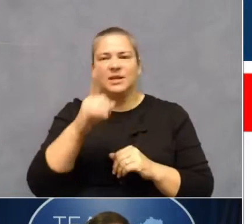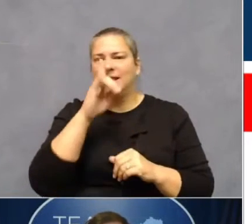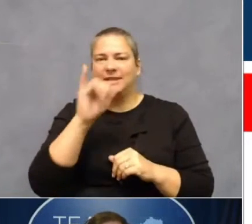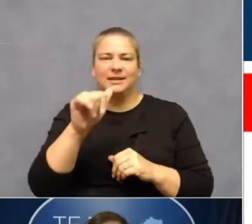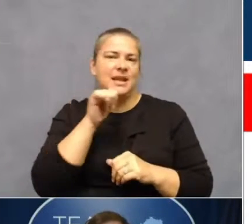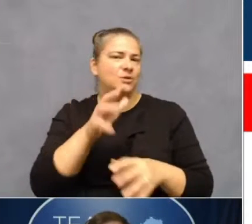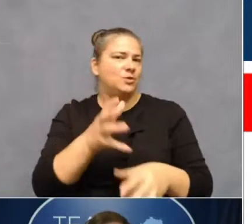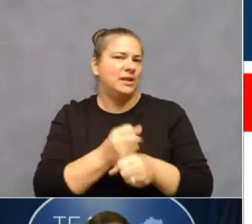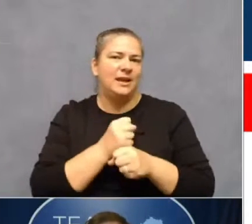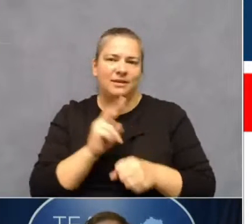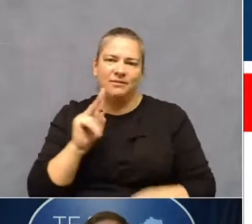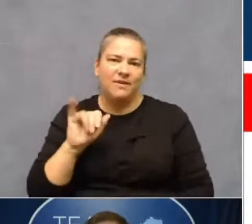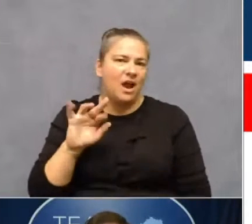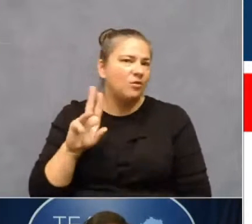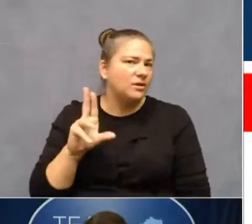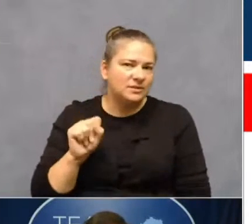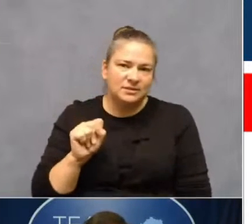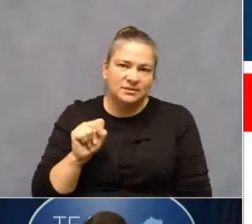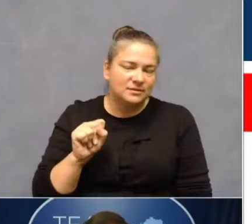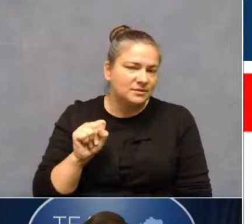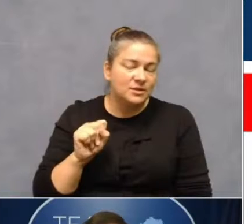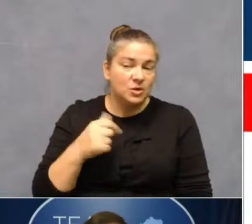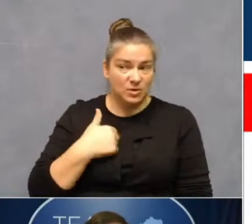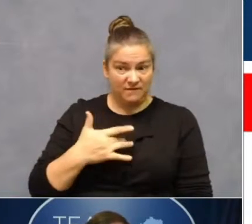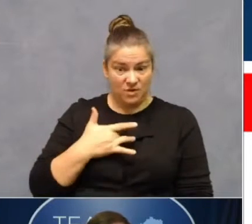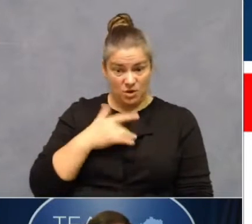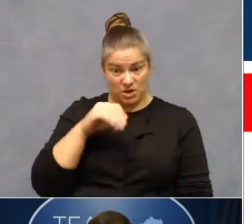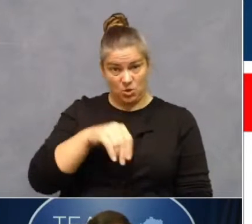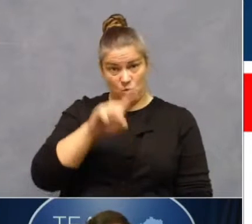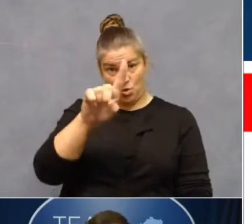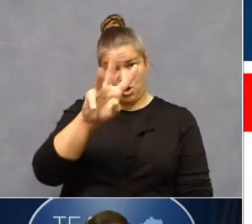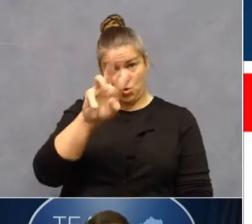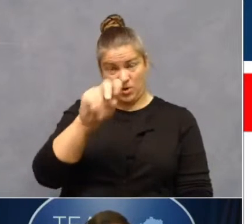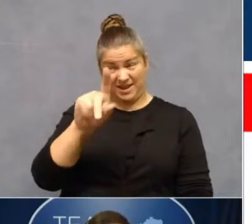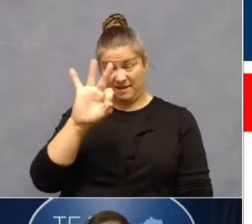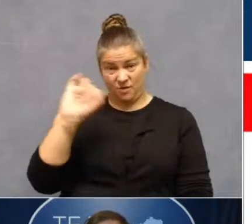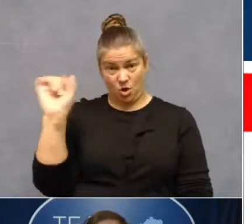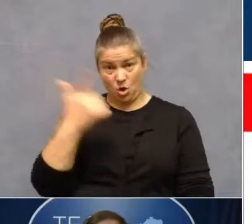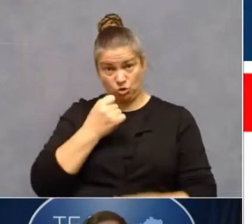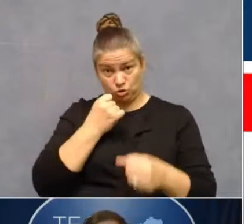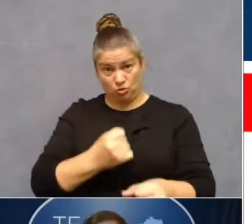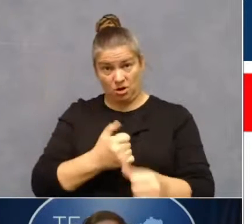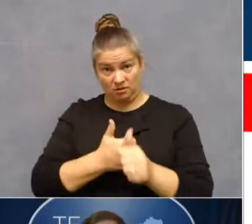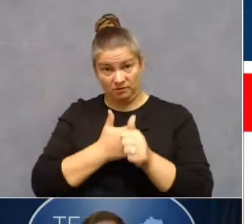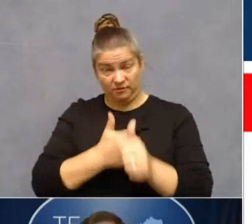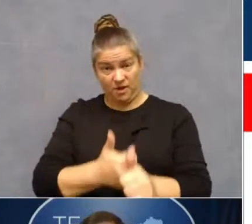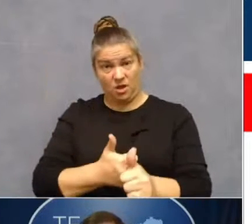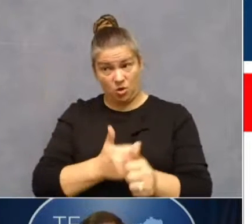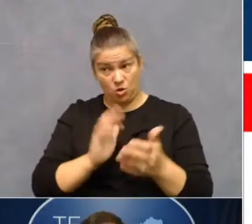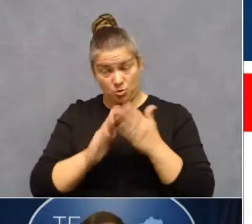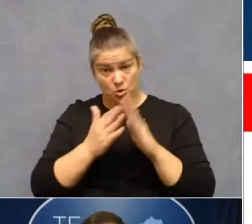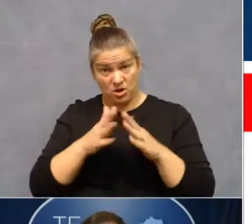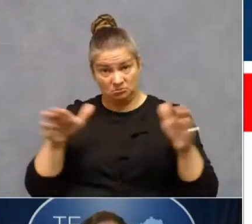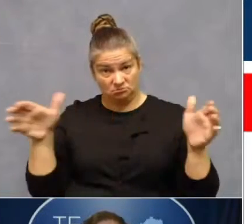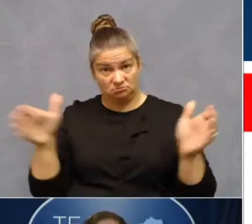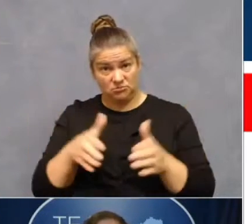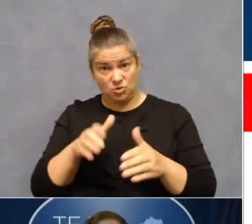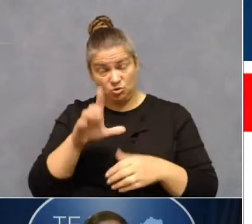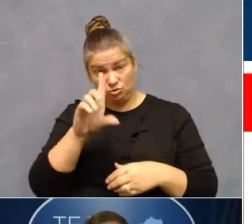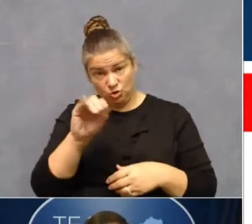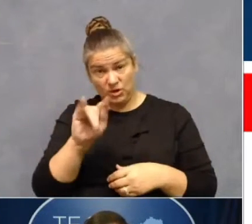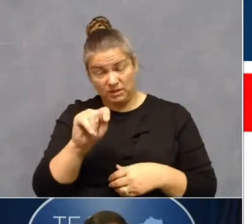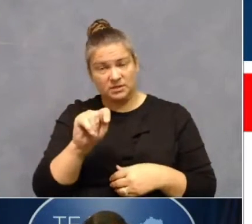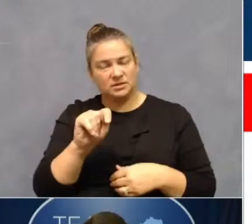virus, and we believe in a week, if people are strong about this and the community comes together to do it, that you will